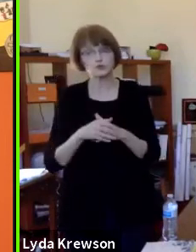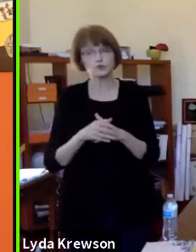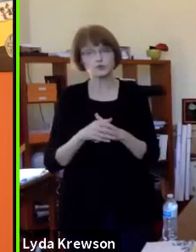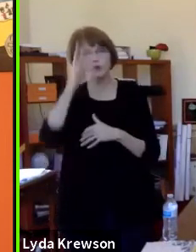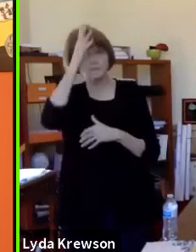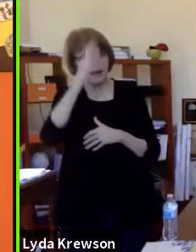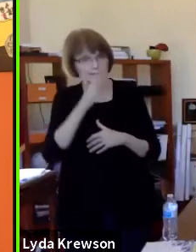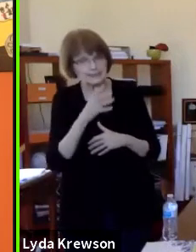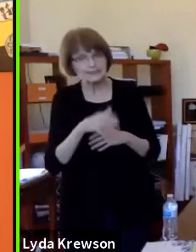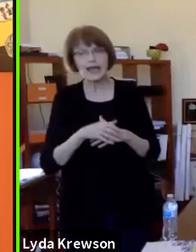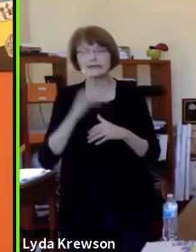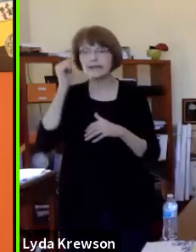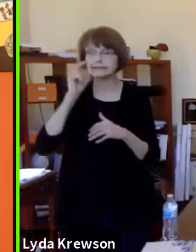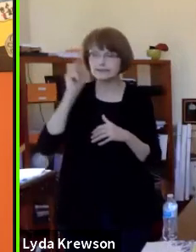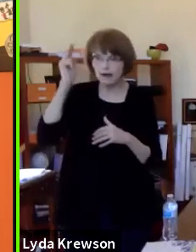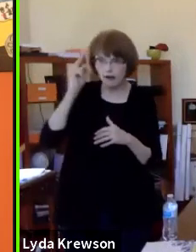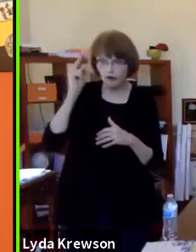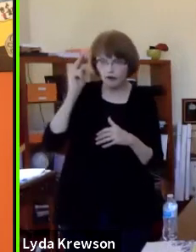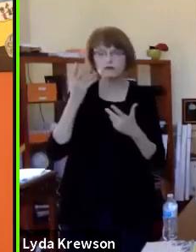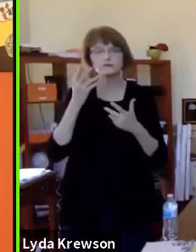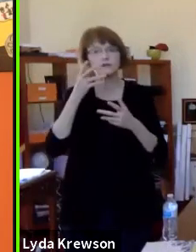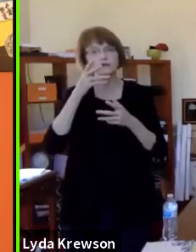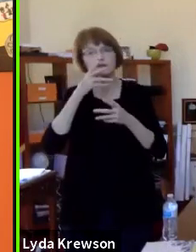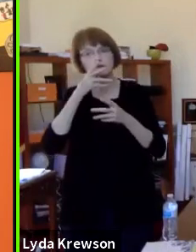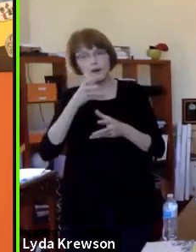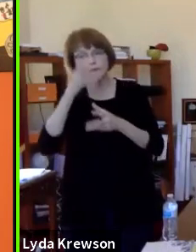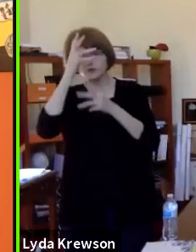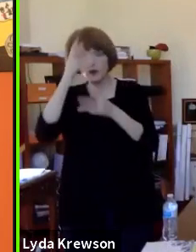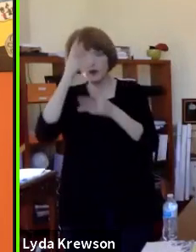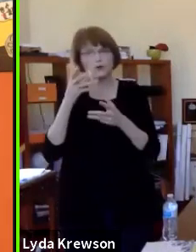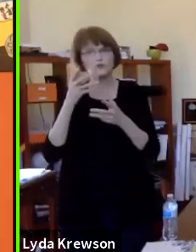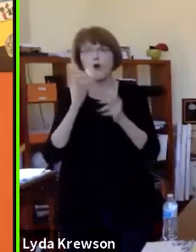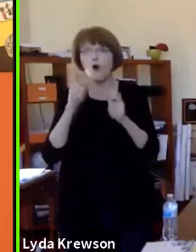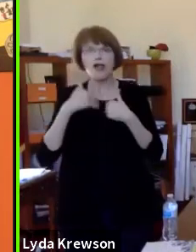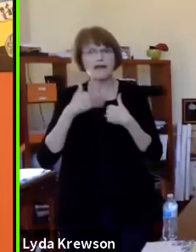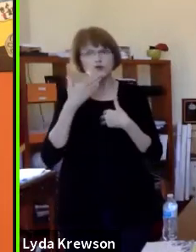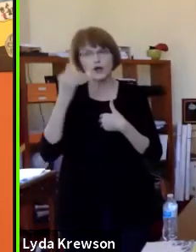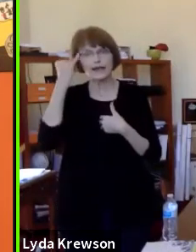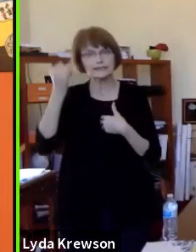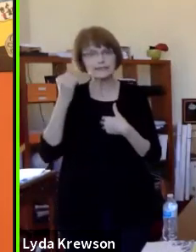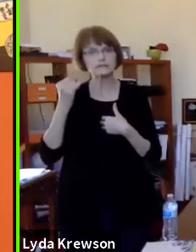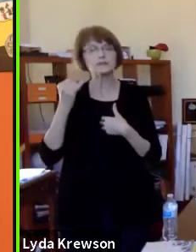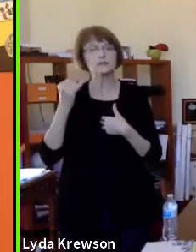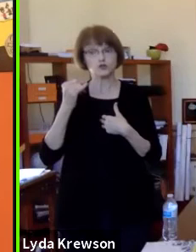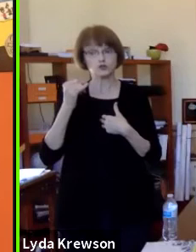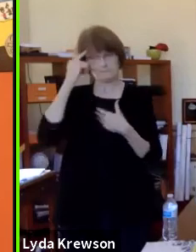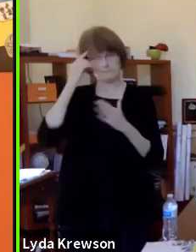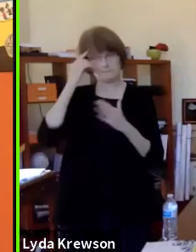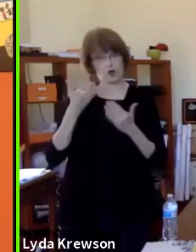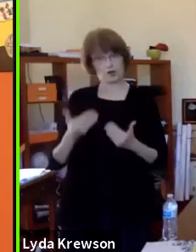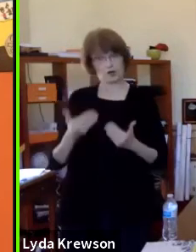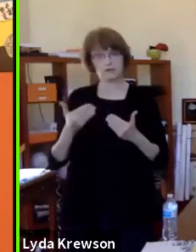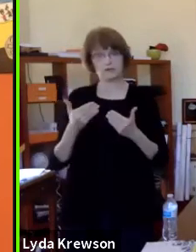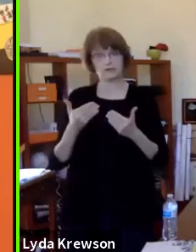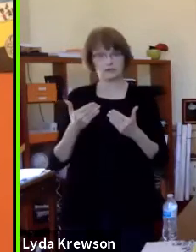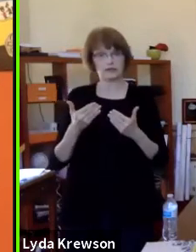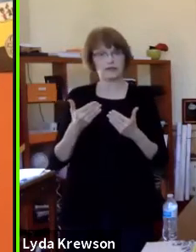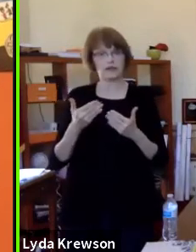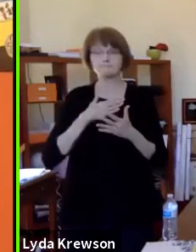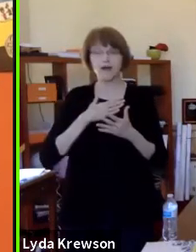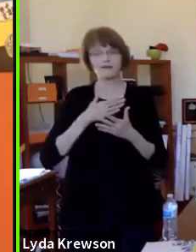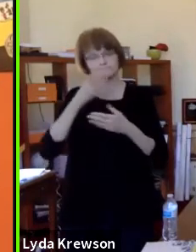moms and dads and aunts and uncles and grandpas and grandmas, they all have good ideas. So being the mayor is really a big